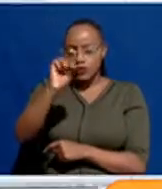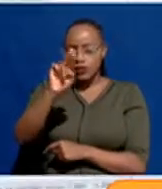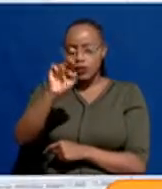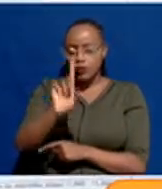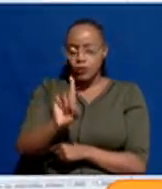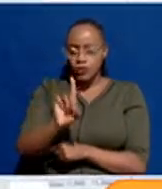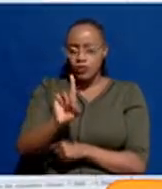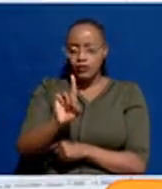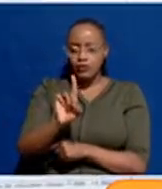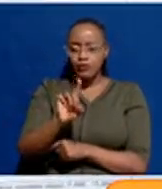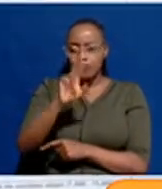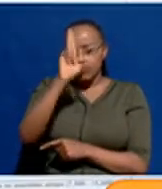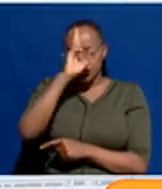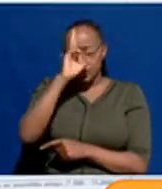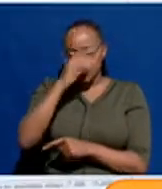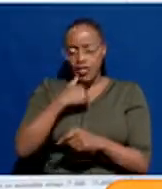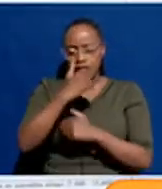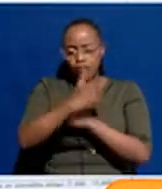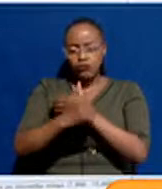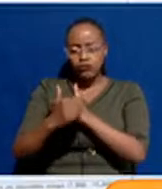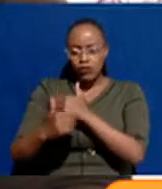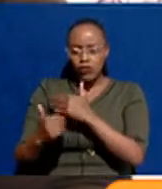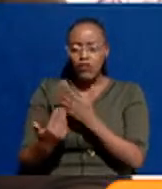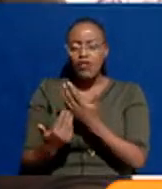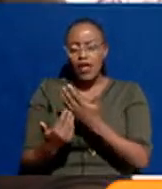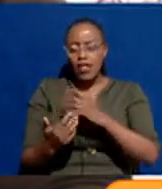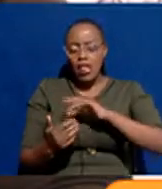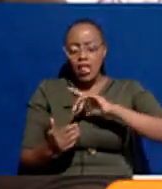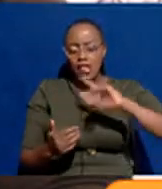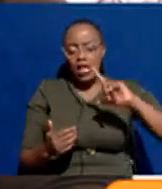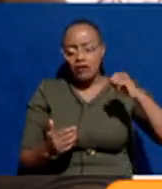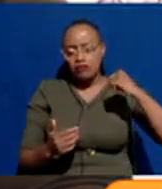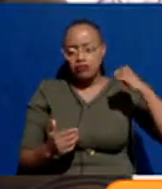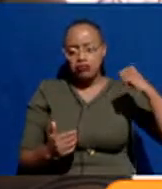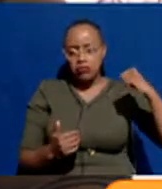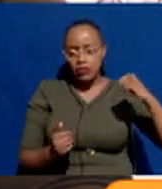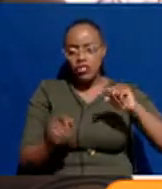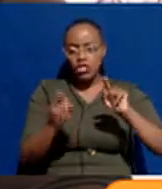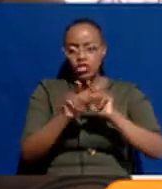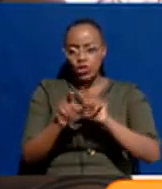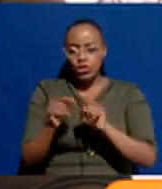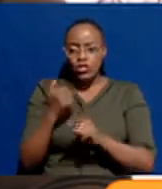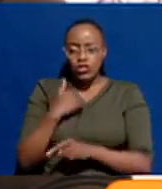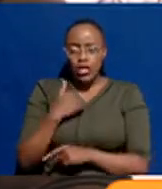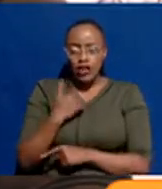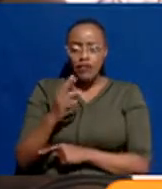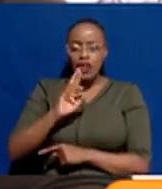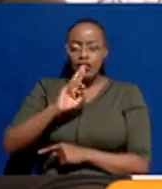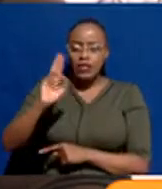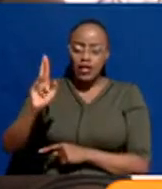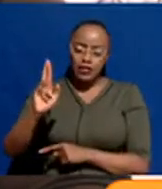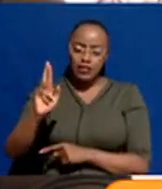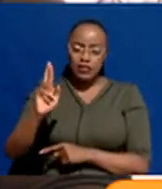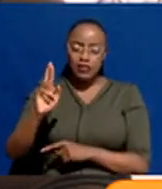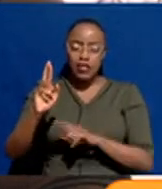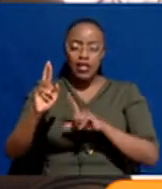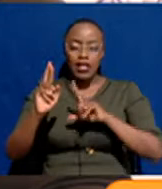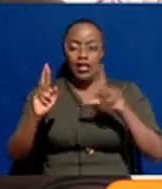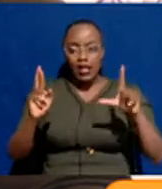had multiple bruises on the left hand, and he also had right and left scalp